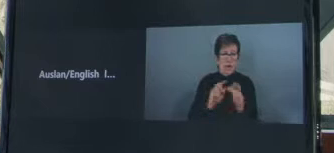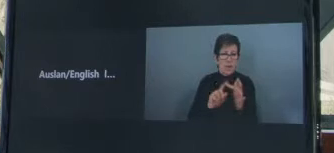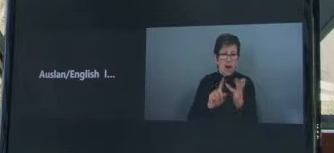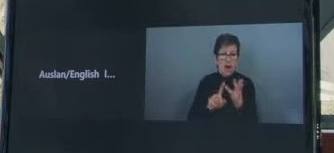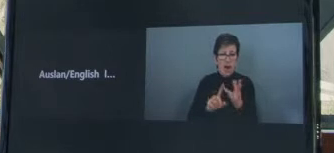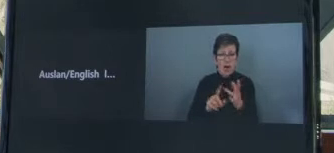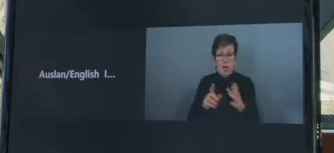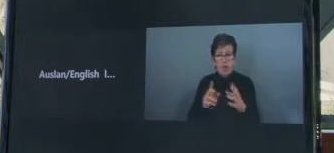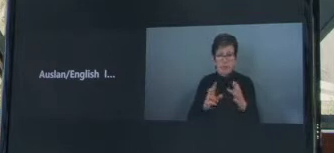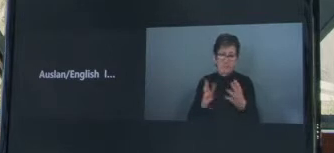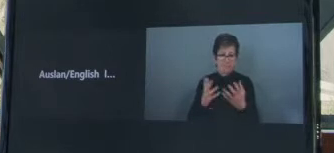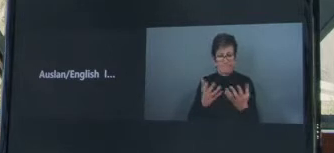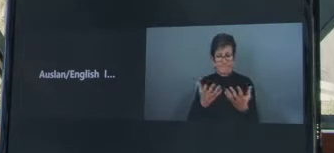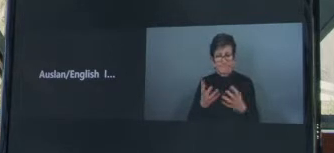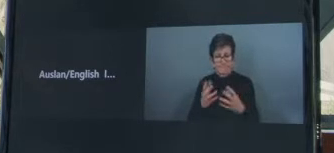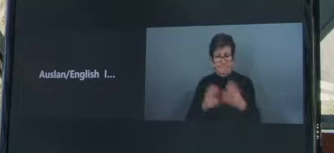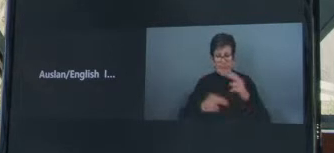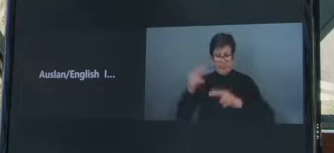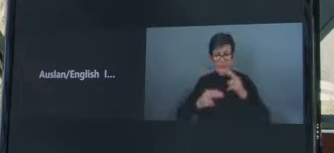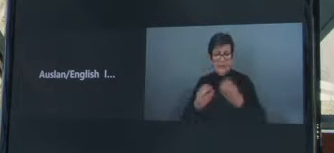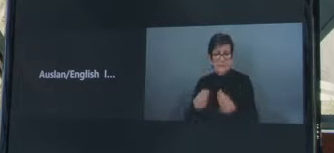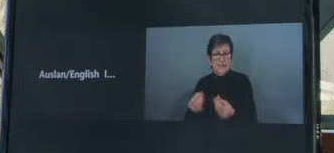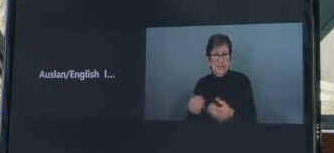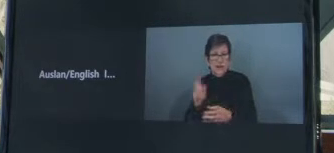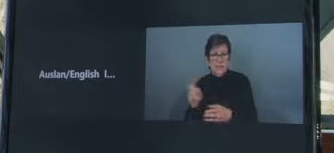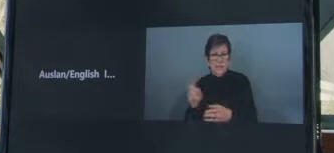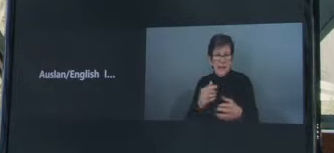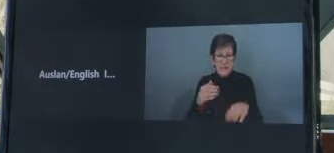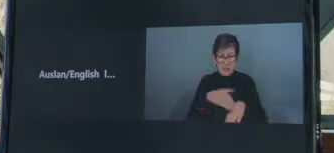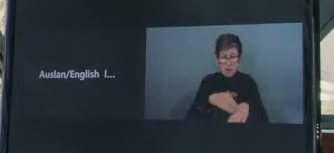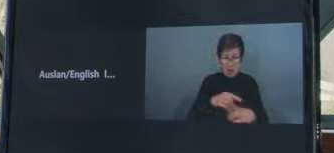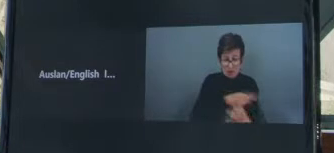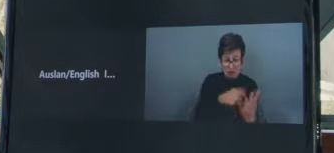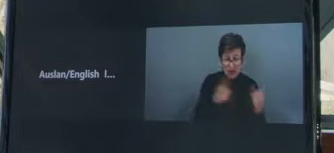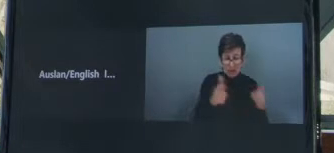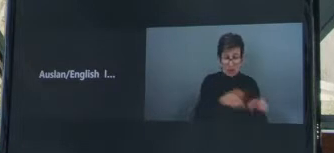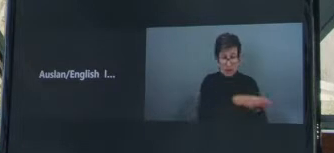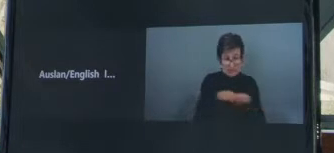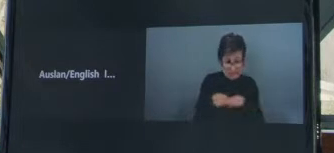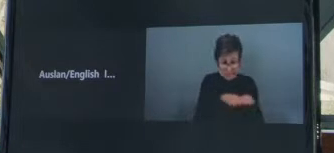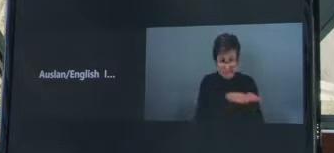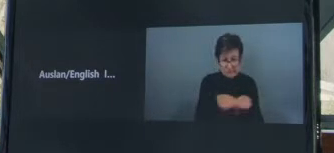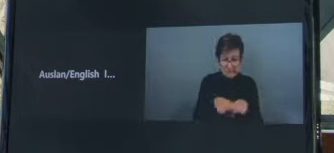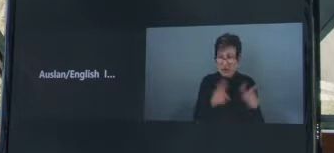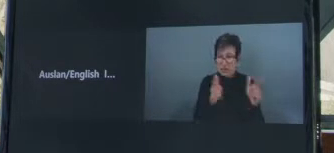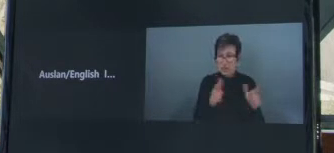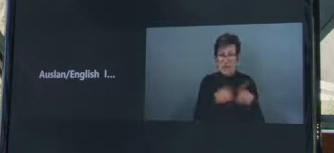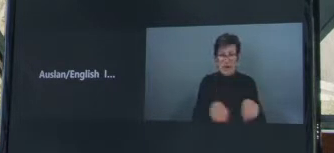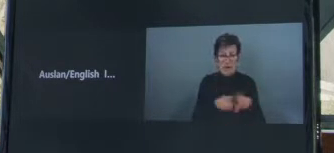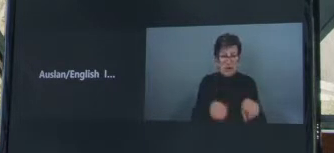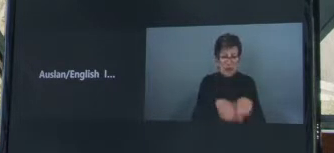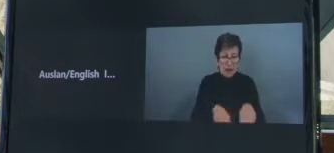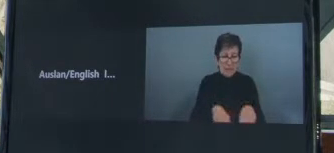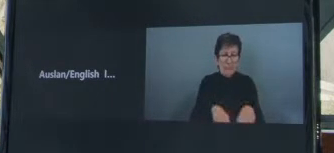byproducts. And so a lot of the work is thinking about how might we look at multi-cropping systems and growing